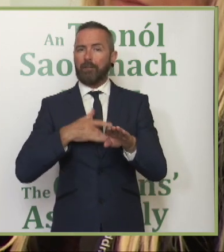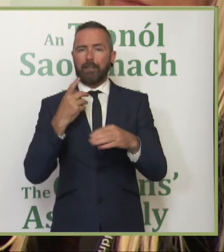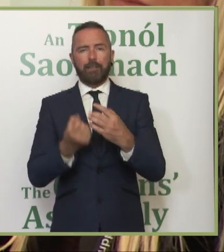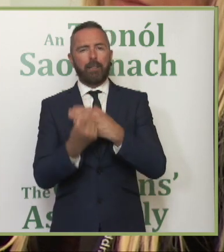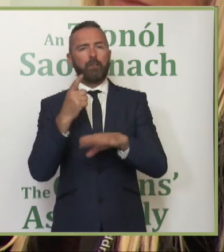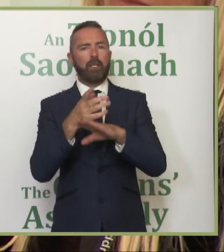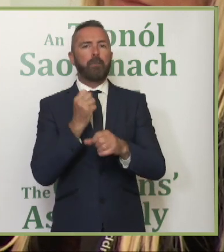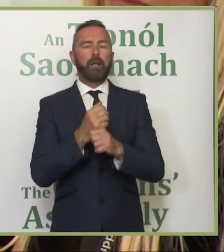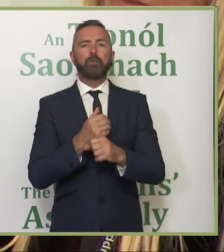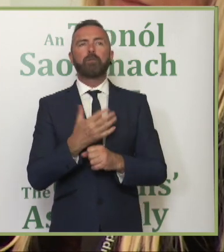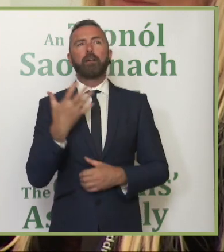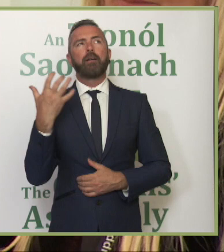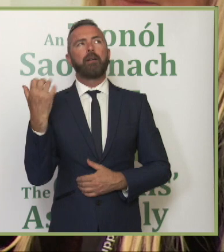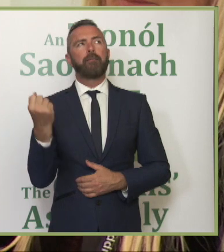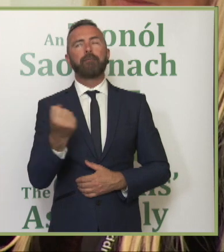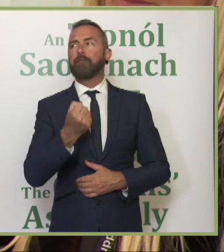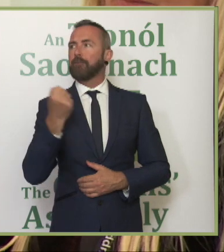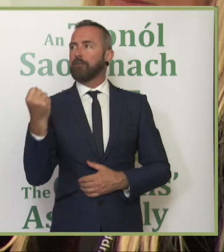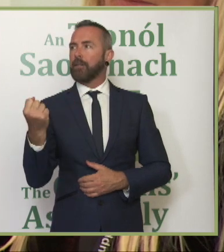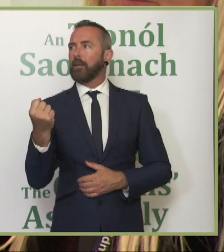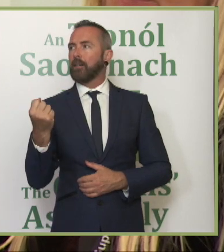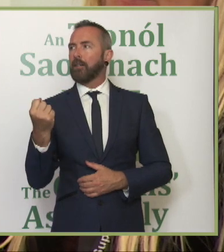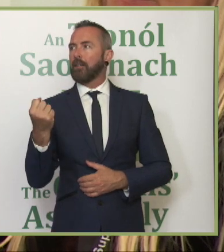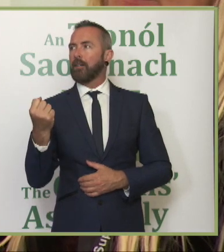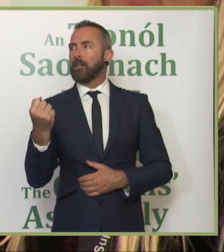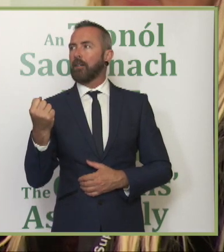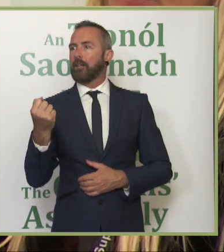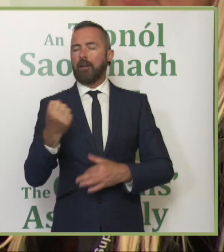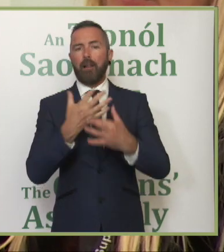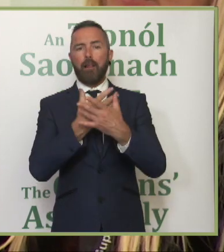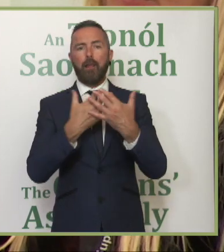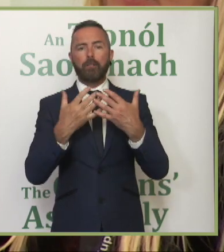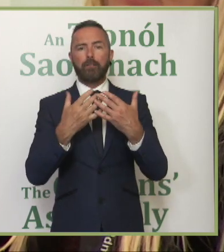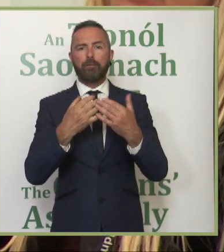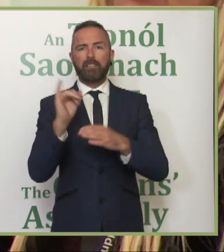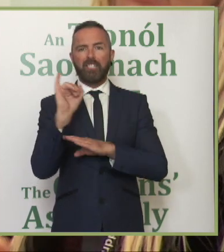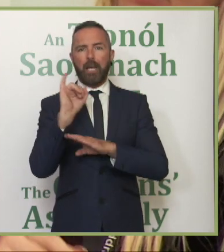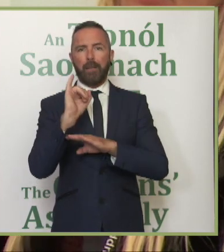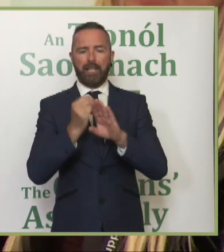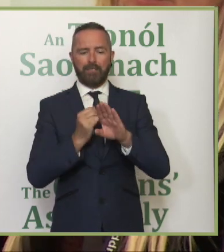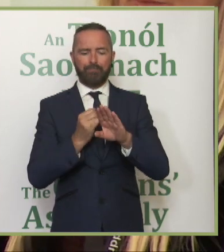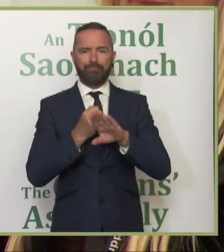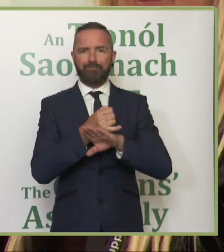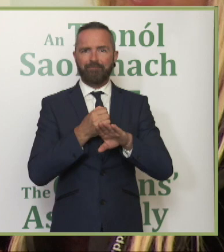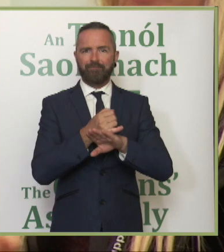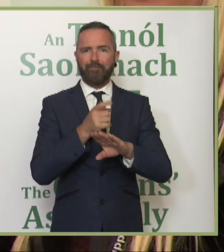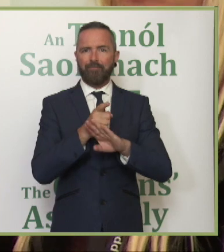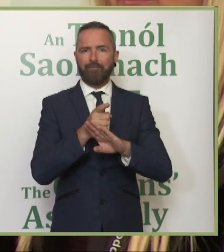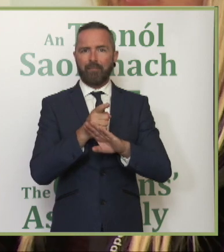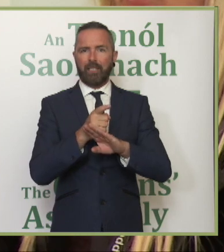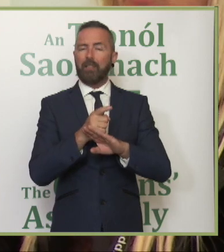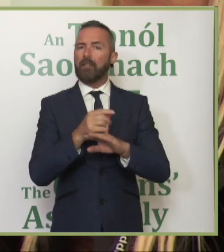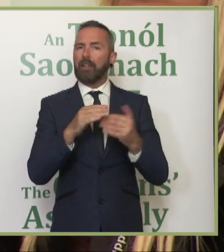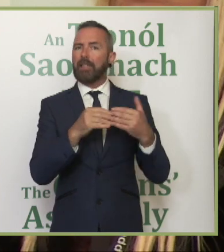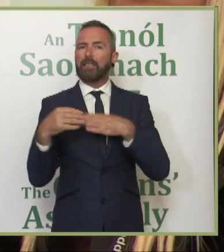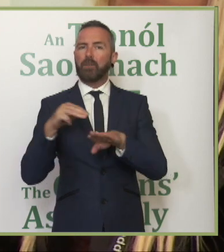about the fact that you have a lot of contamination into the supply chain in the illicit drug market, and that clearly causes